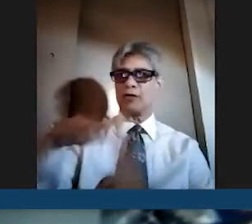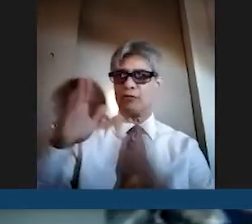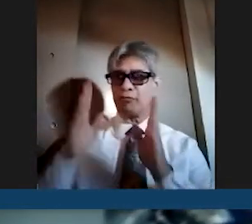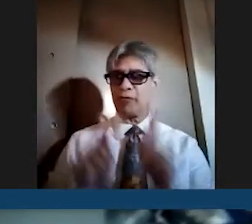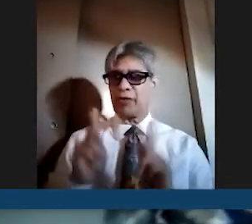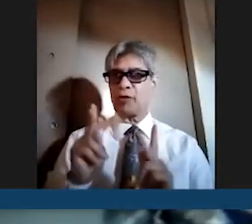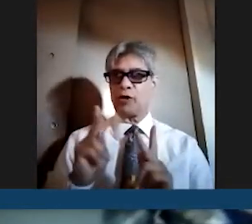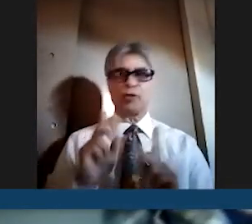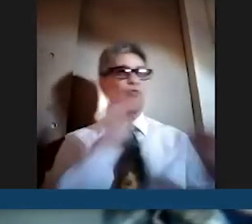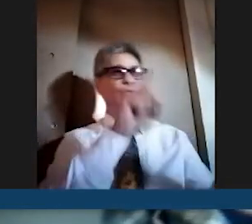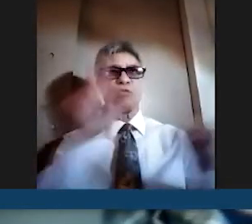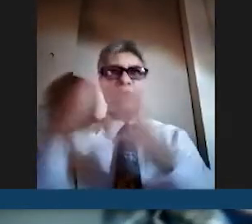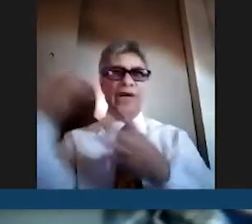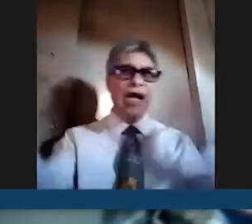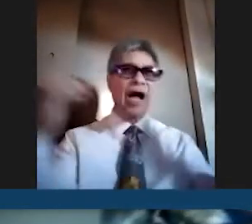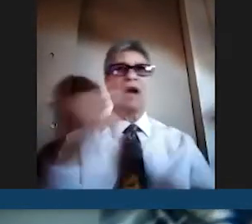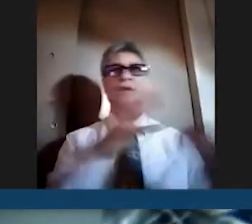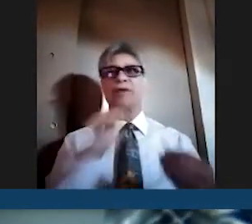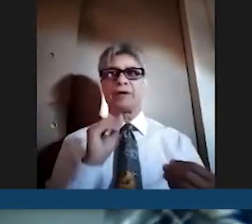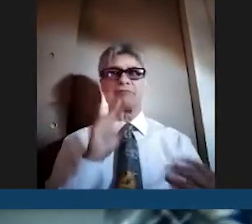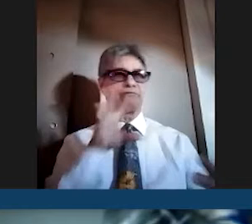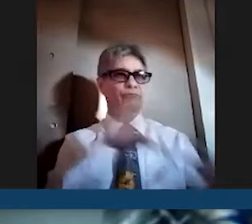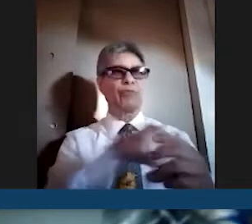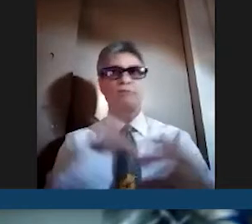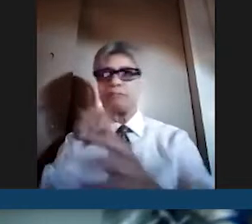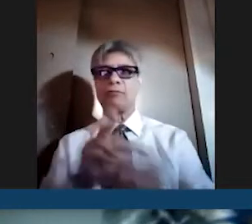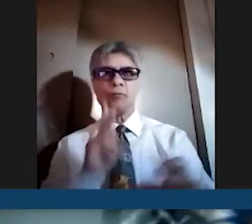and participate in and vote in the 2020 election.